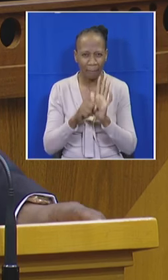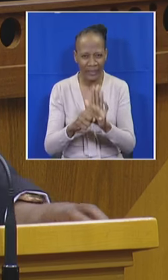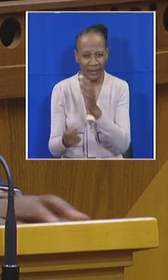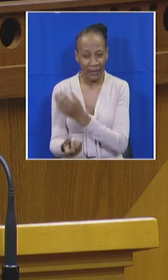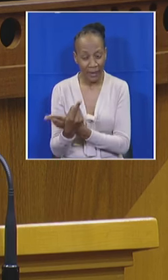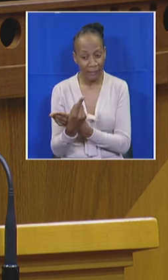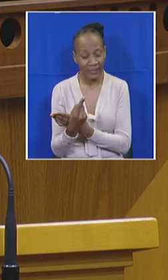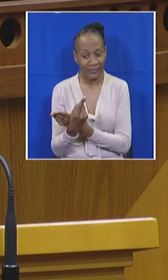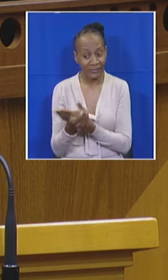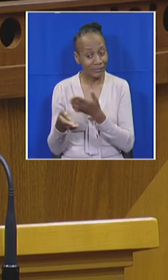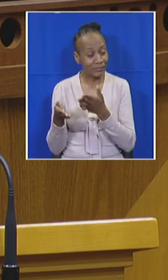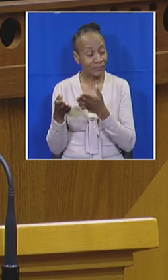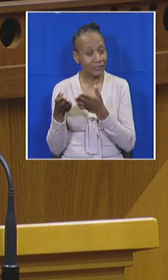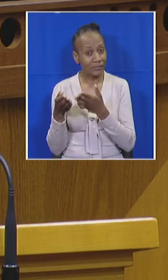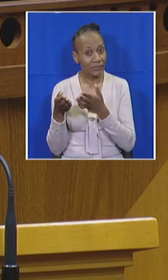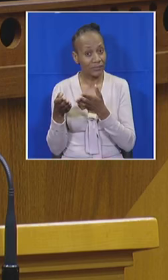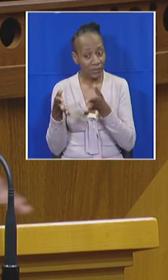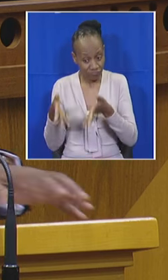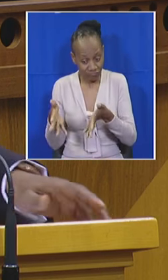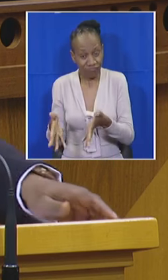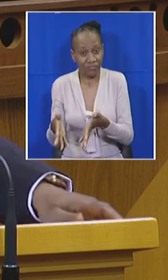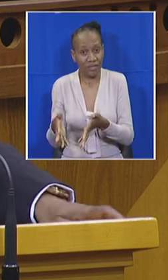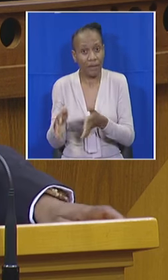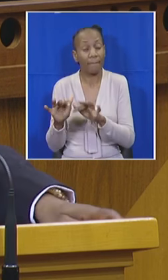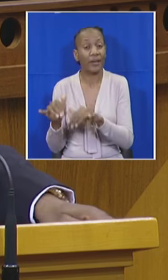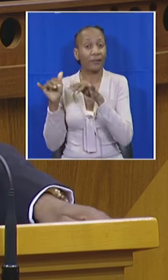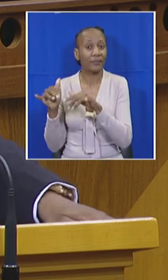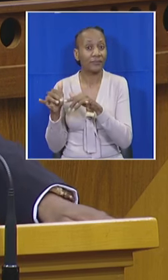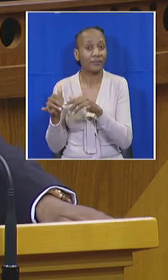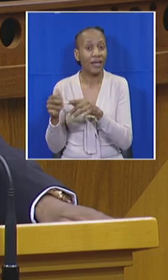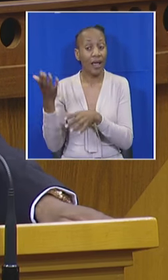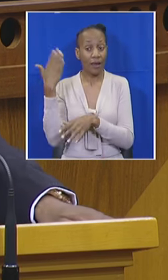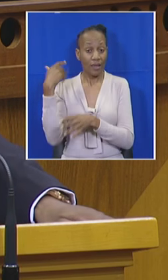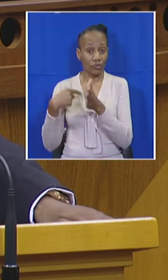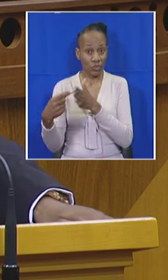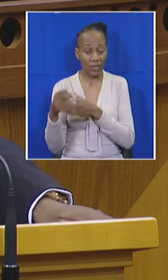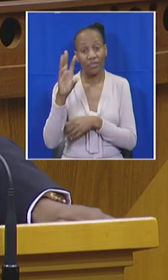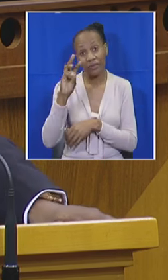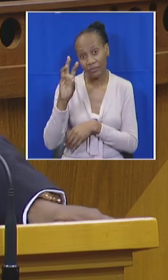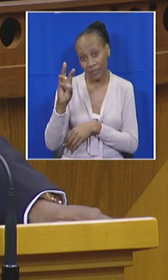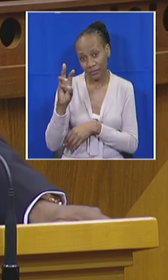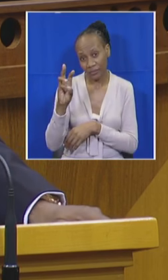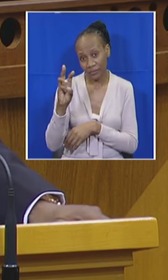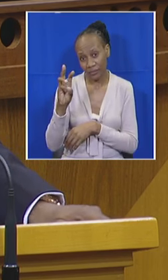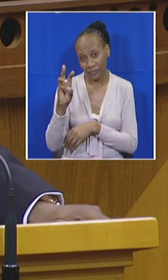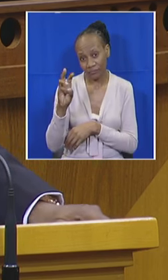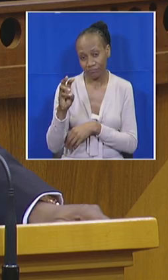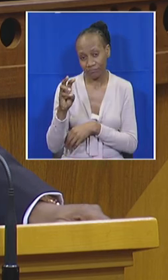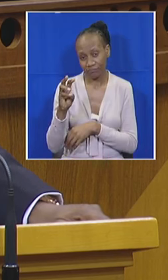that was displayed in this house again last Thursday by some